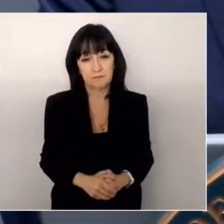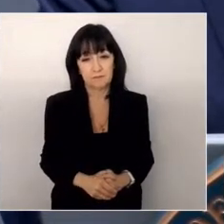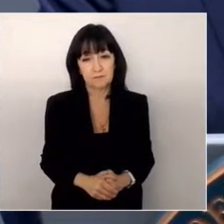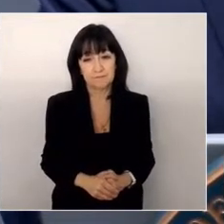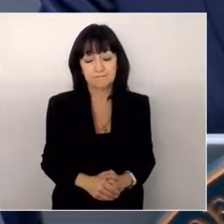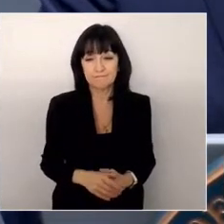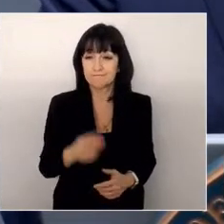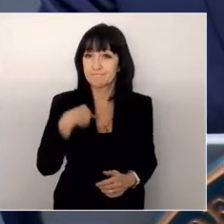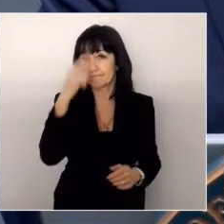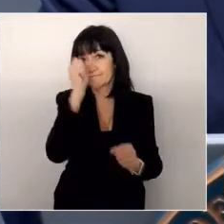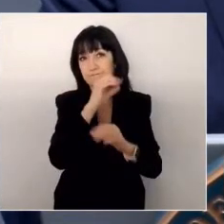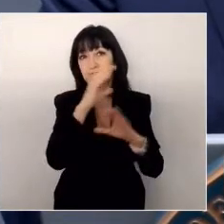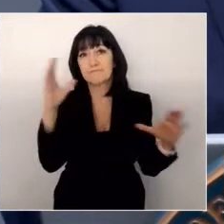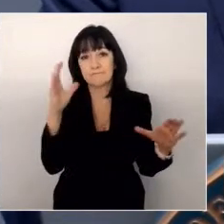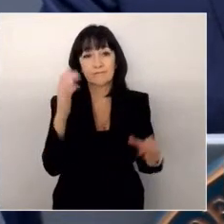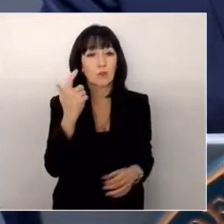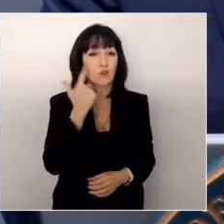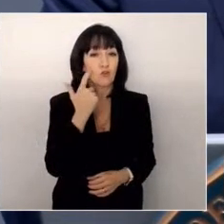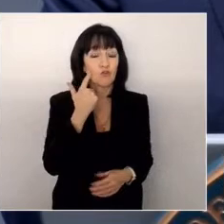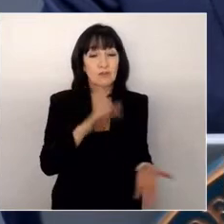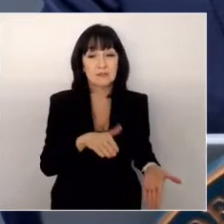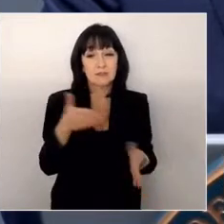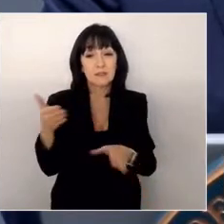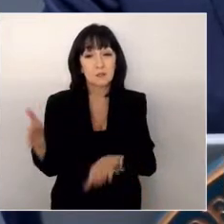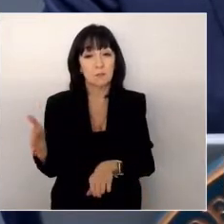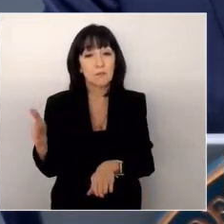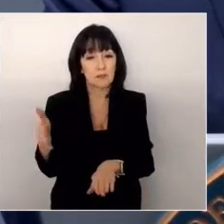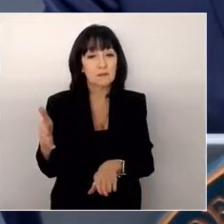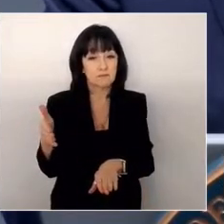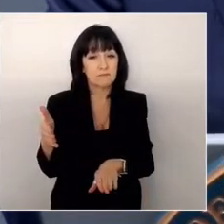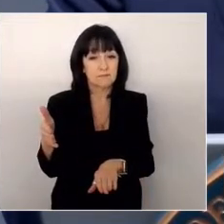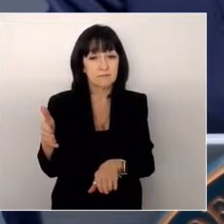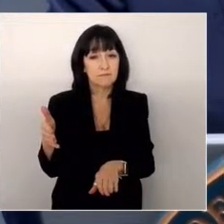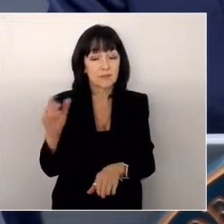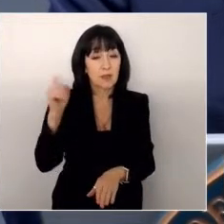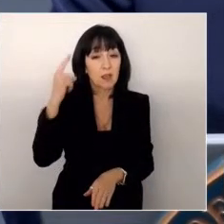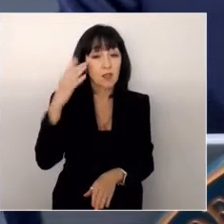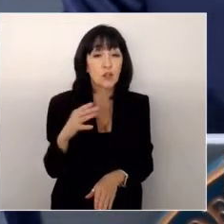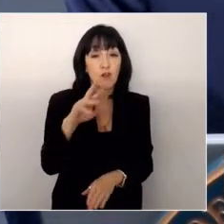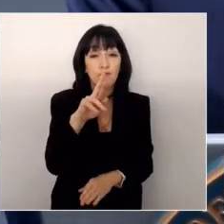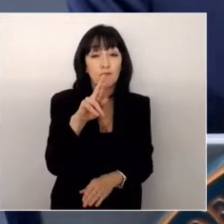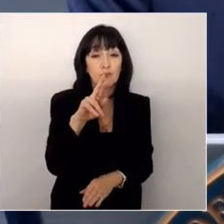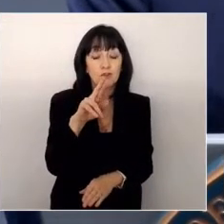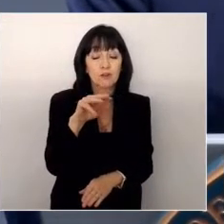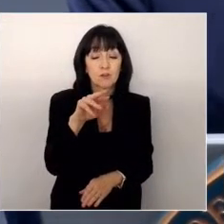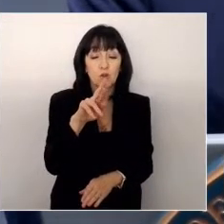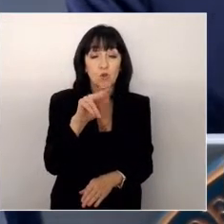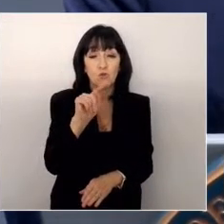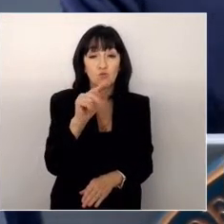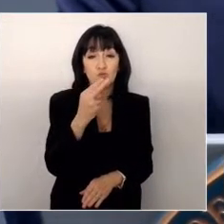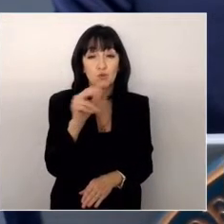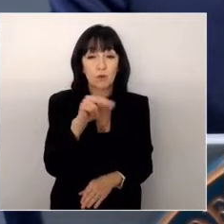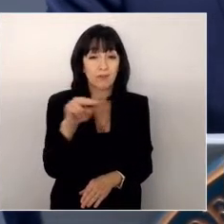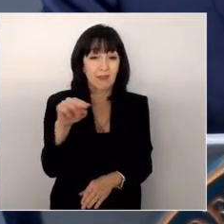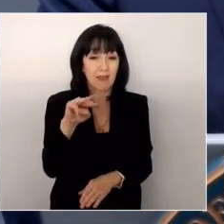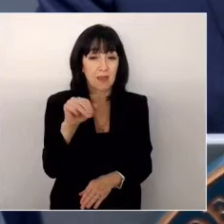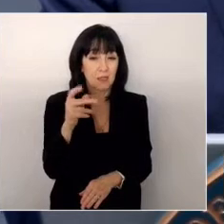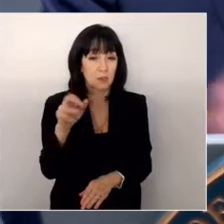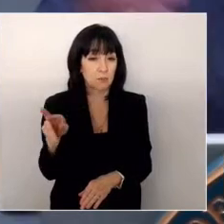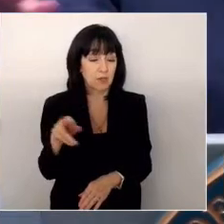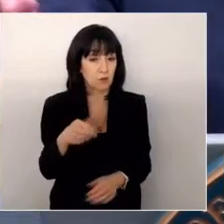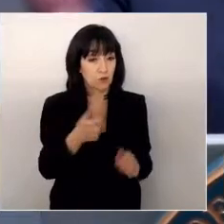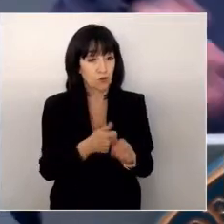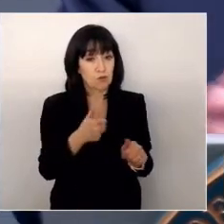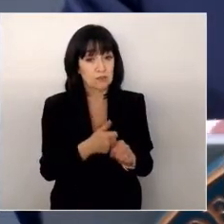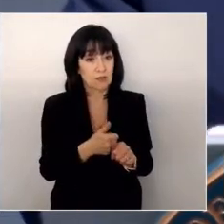Minner. Governor Minner did not have an easy time leading up to being governor, or during her 2 terms wrestling with